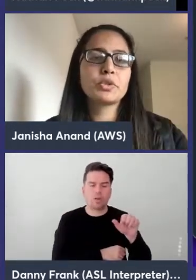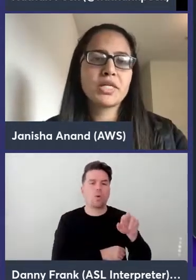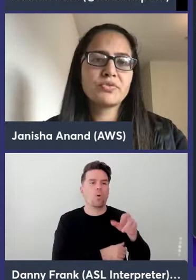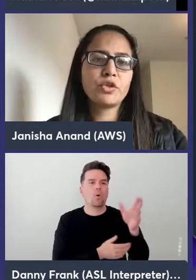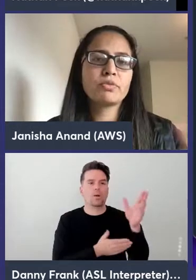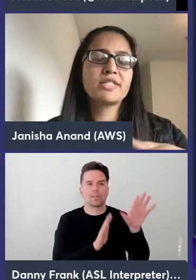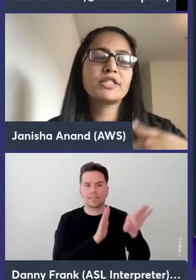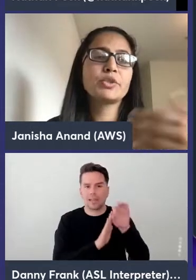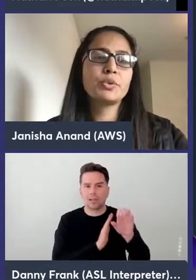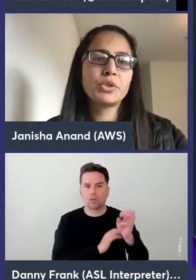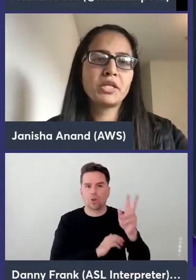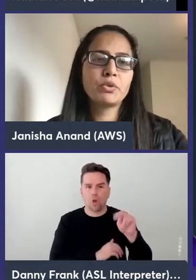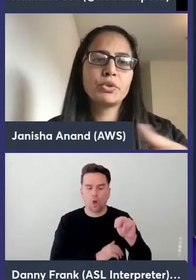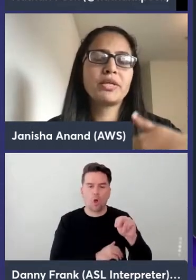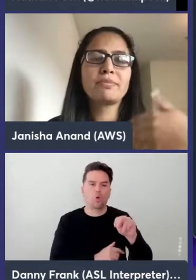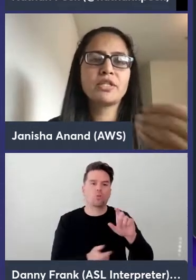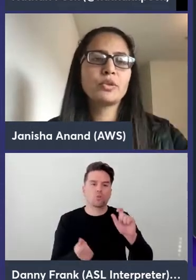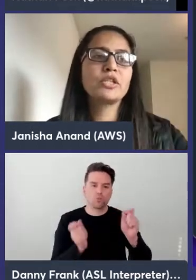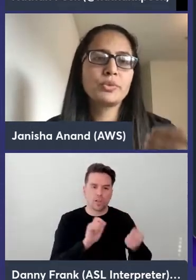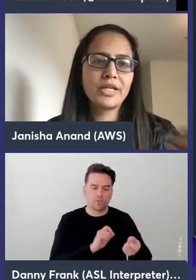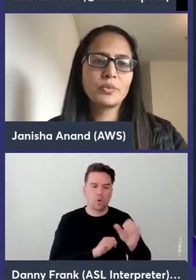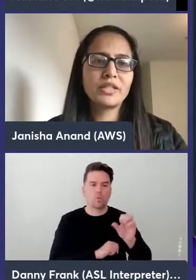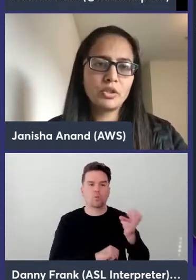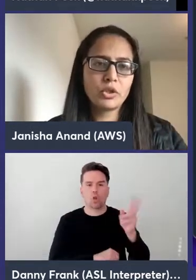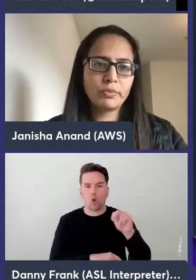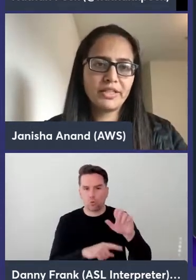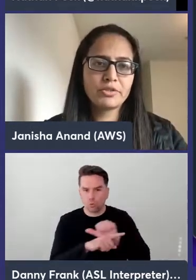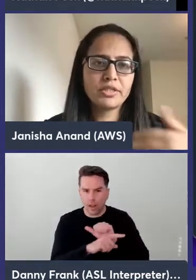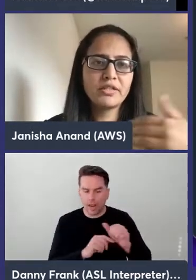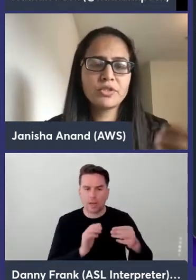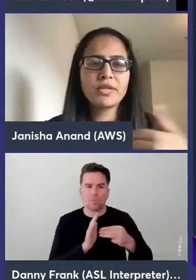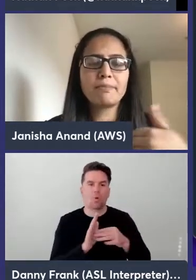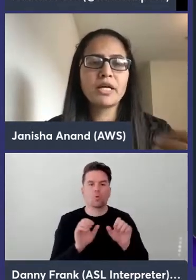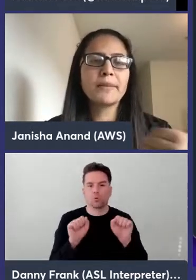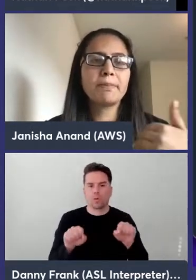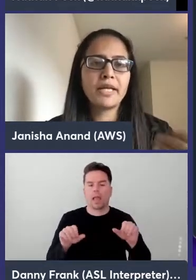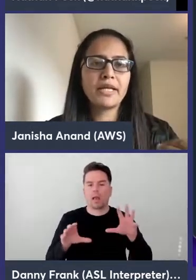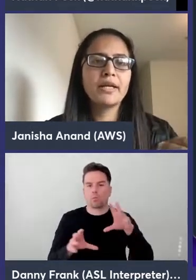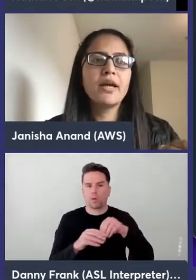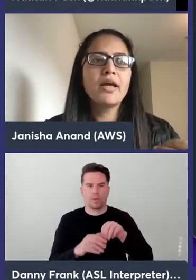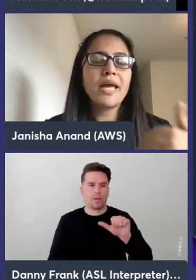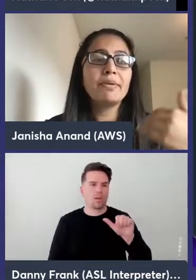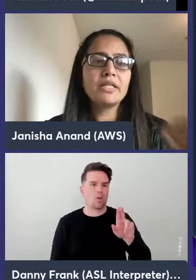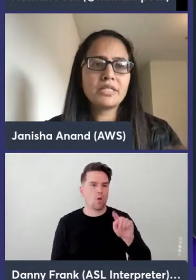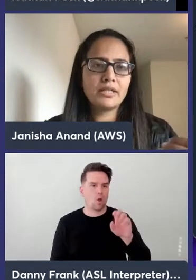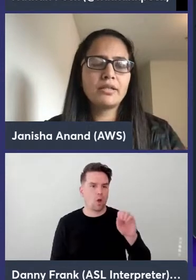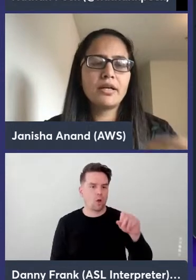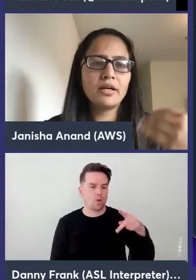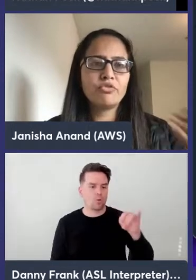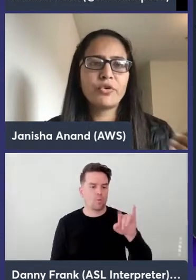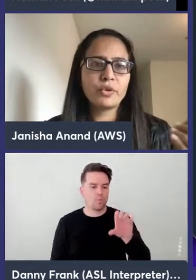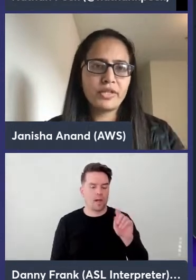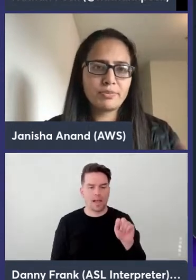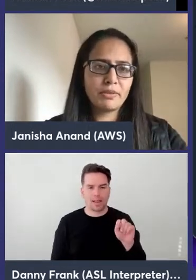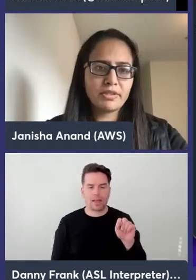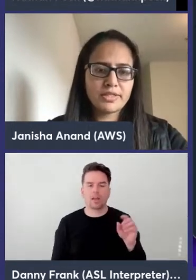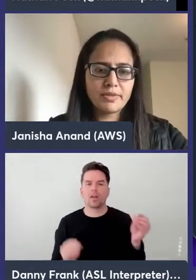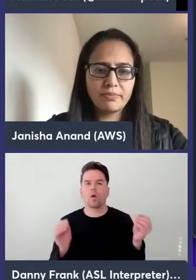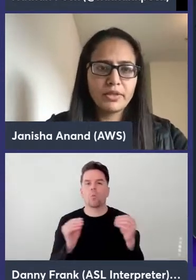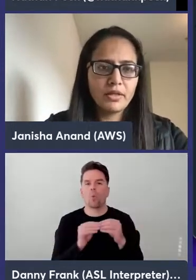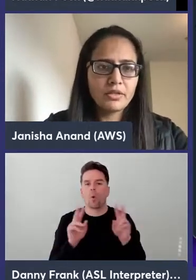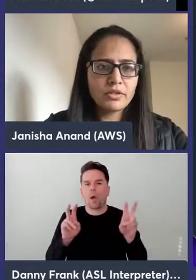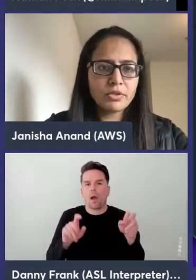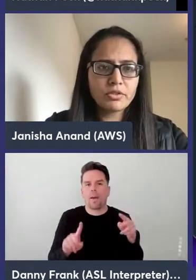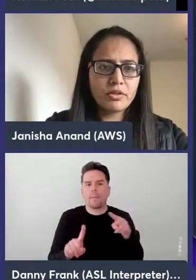your own transforms, or select your own training mode, you can absolutely do that within Autopilot. So it gives you that plug and play ability for your experiment as